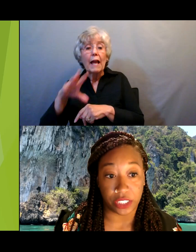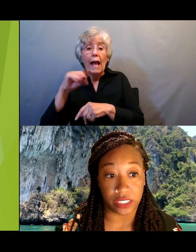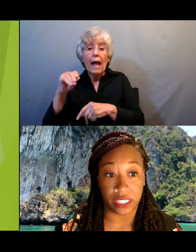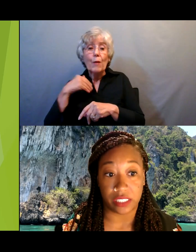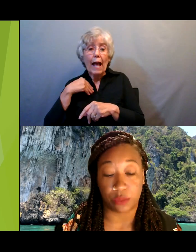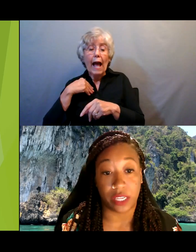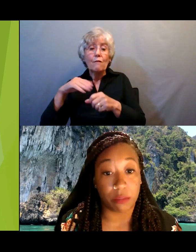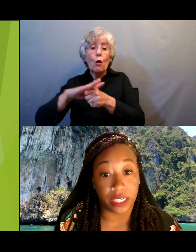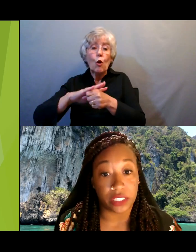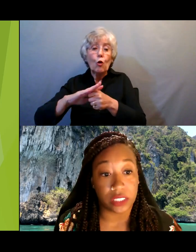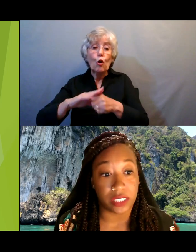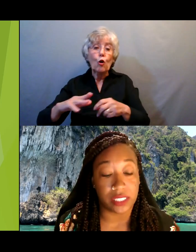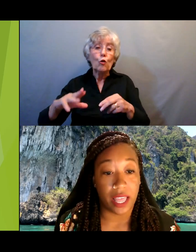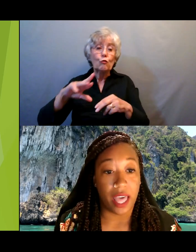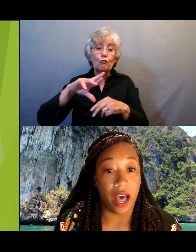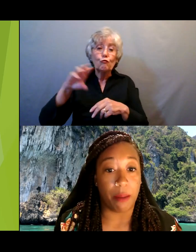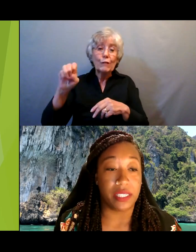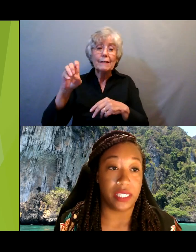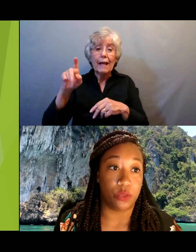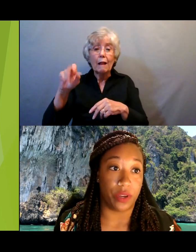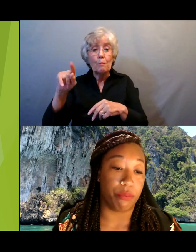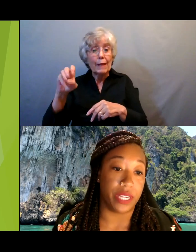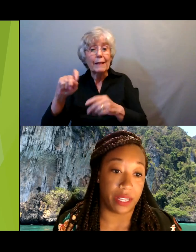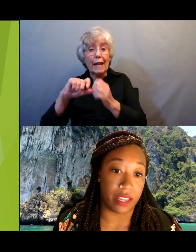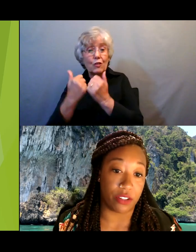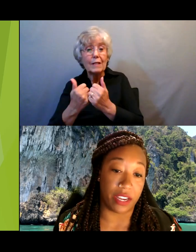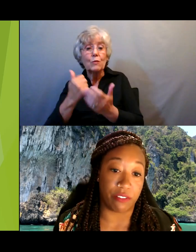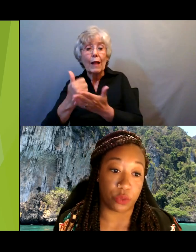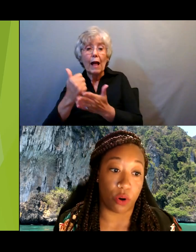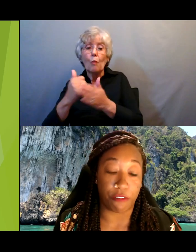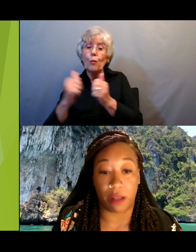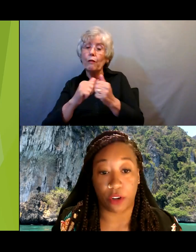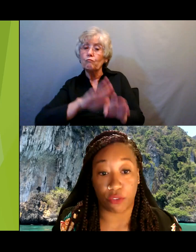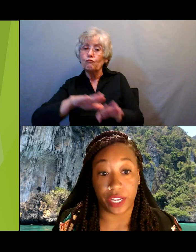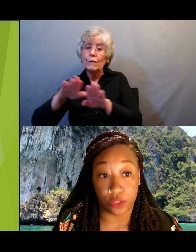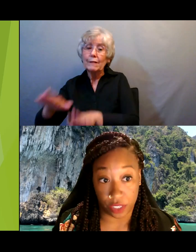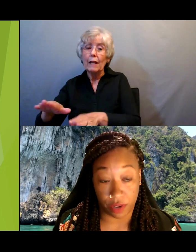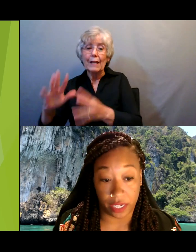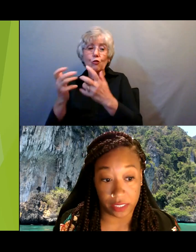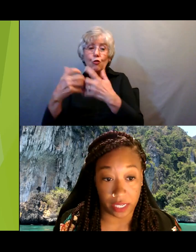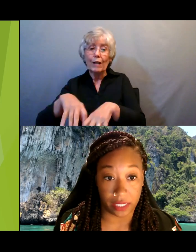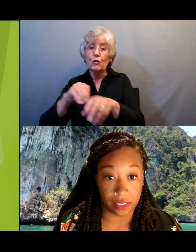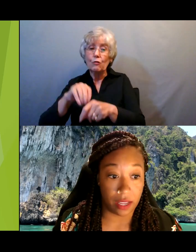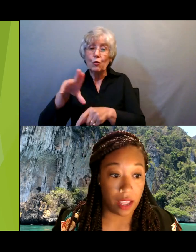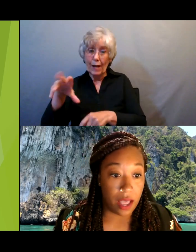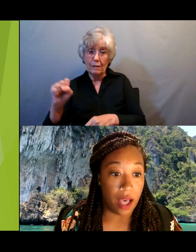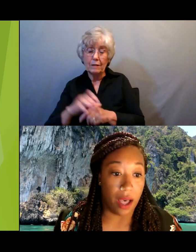county agencies and resettlement agencies, assist with bringing either that individual or family over into the United